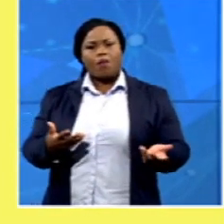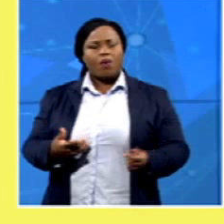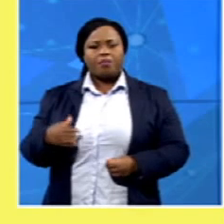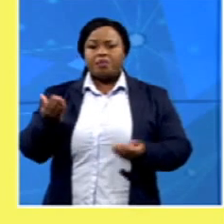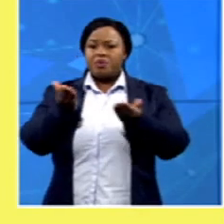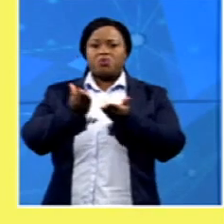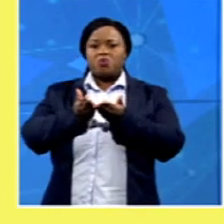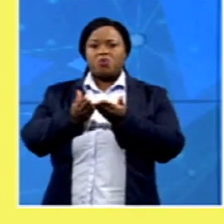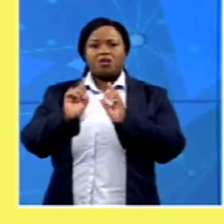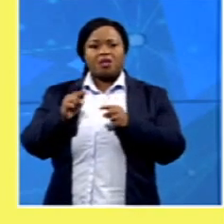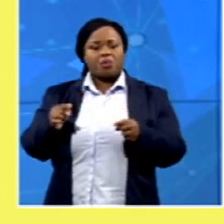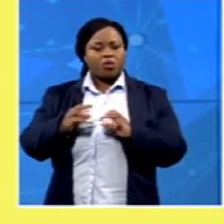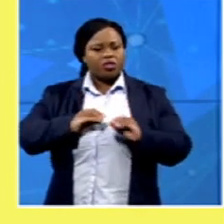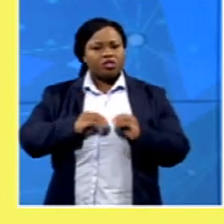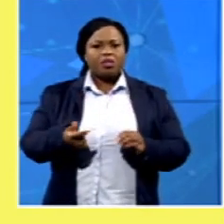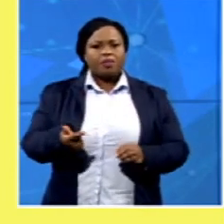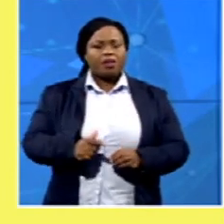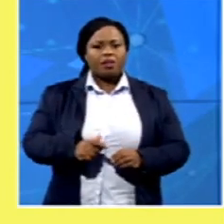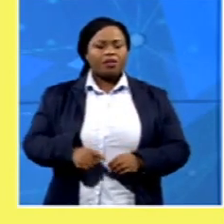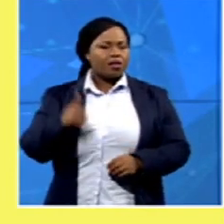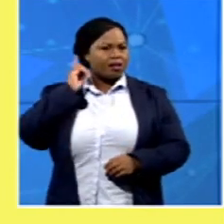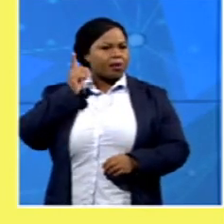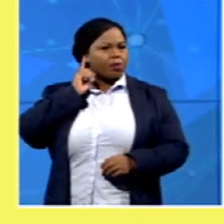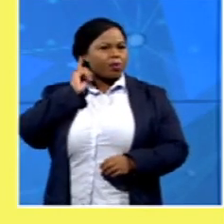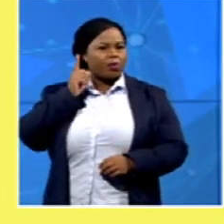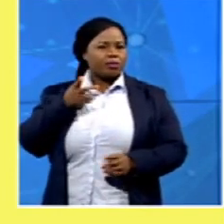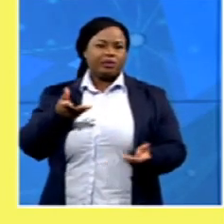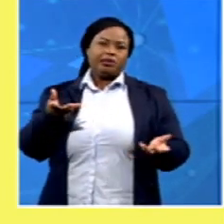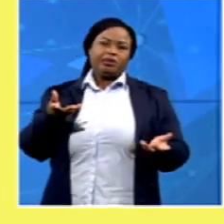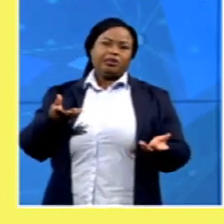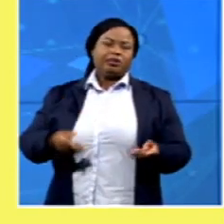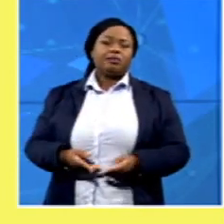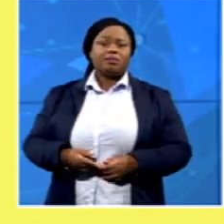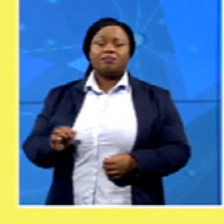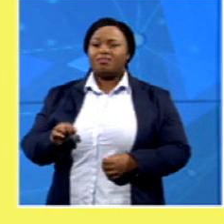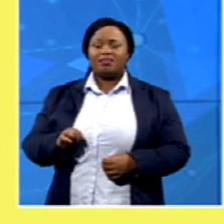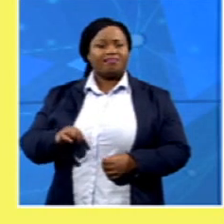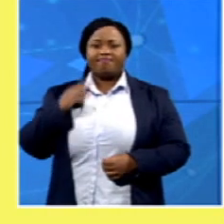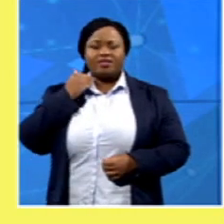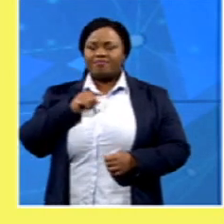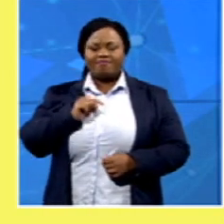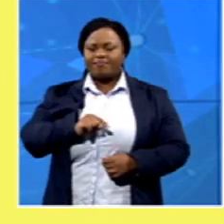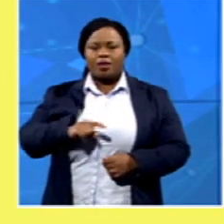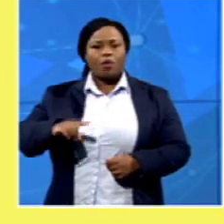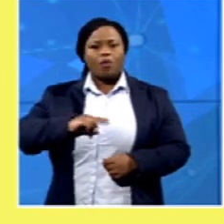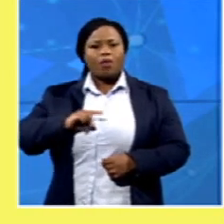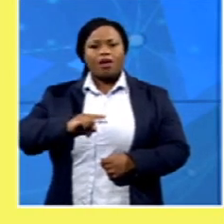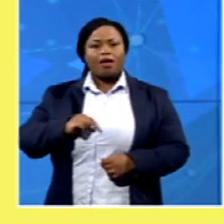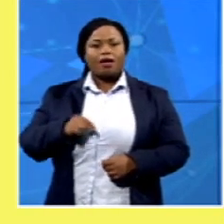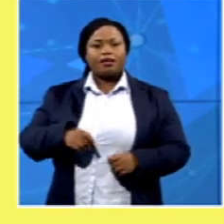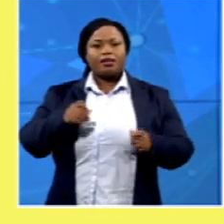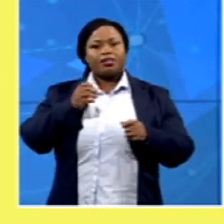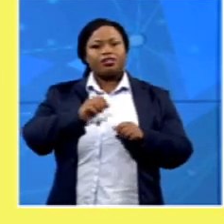school can't cope with them and they get naughty. And it's definitely not that. It is the fact that they